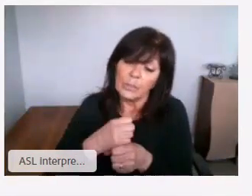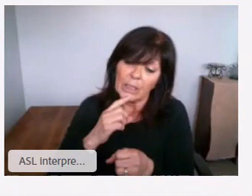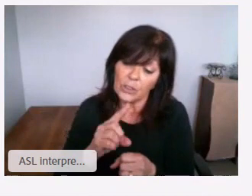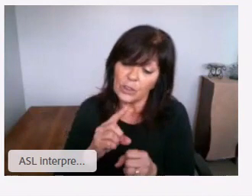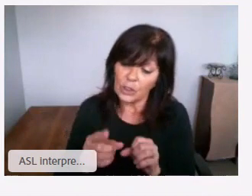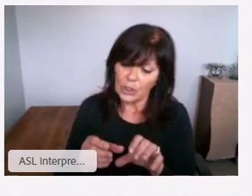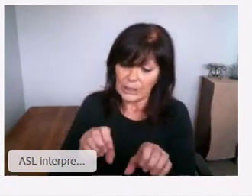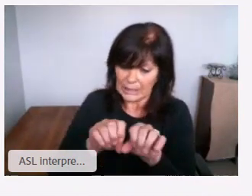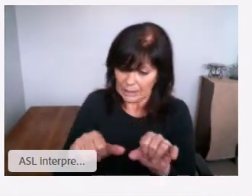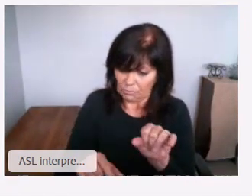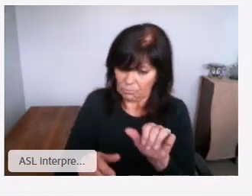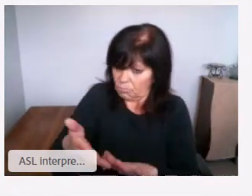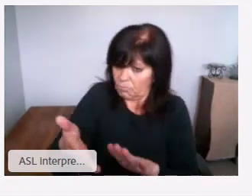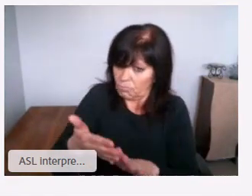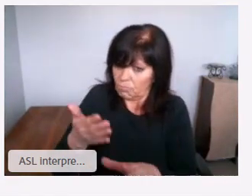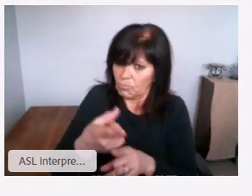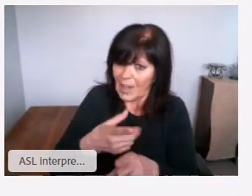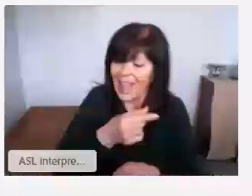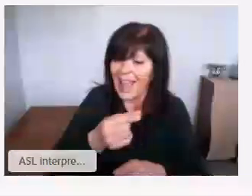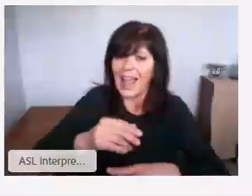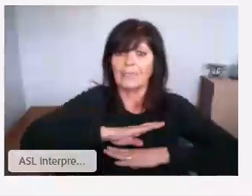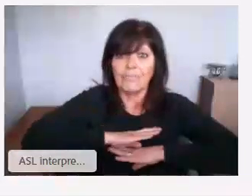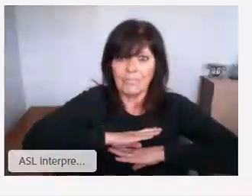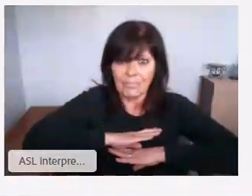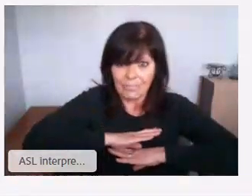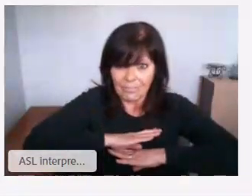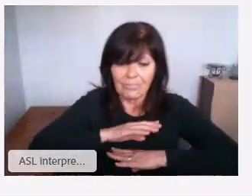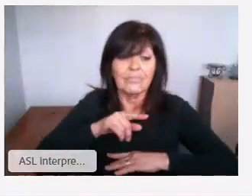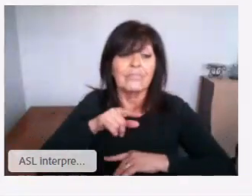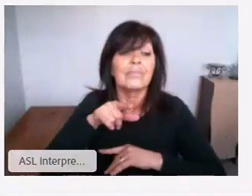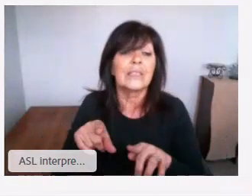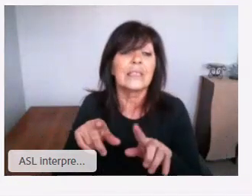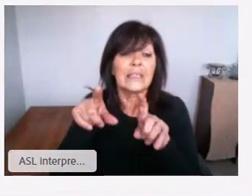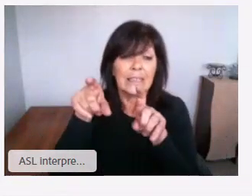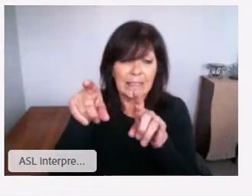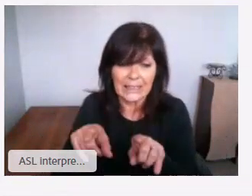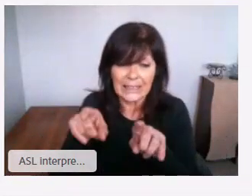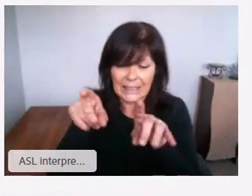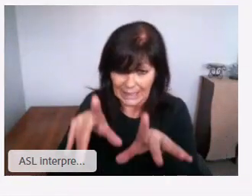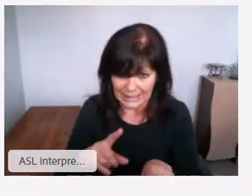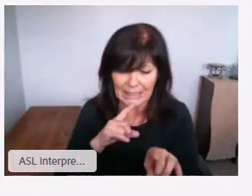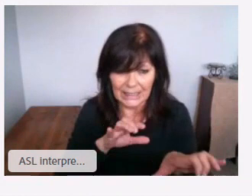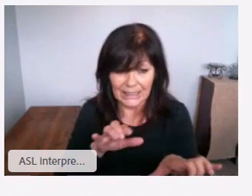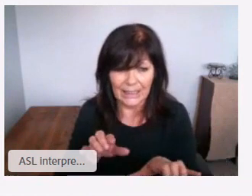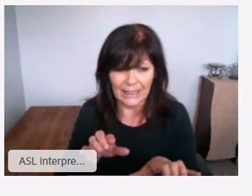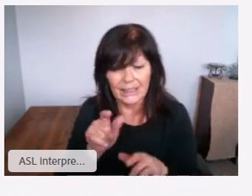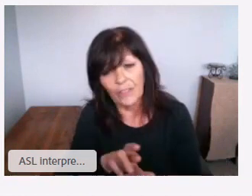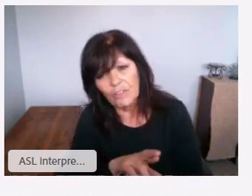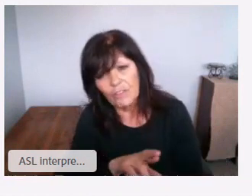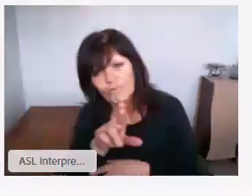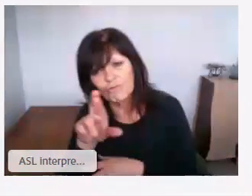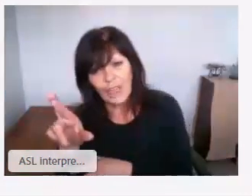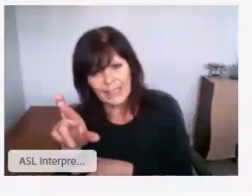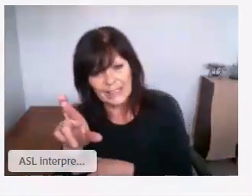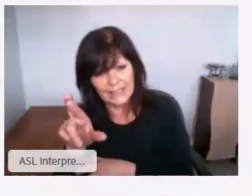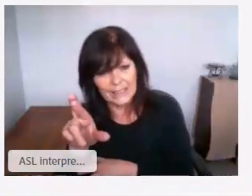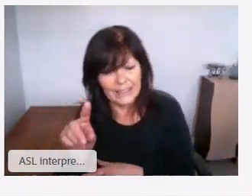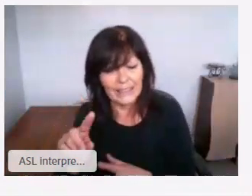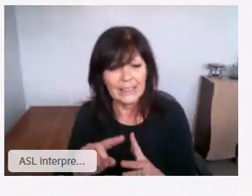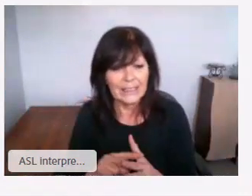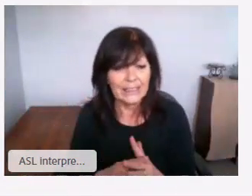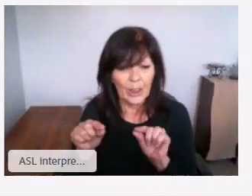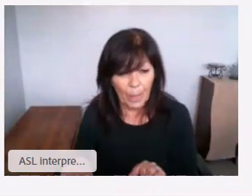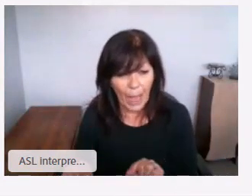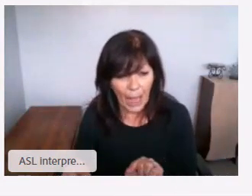meets user expectations, testing is performed. The testing is depicted on the right side of the V, starting from the bottom